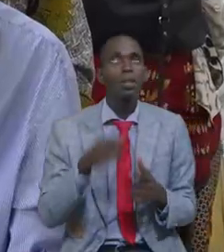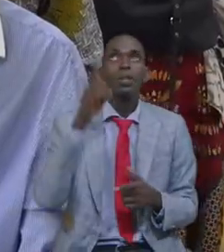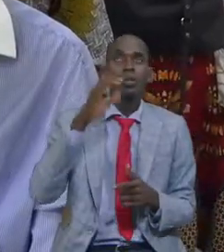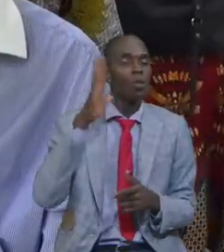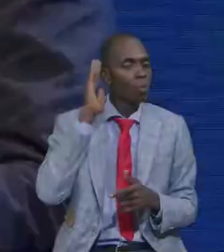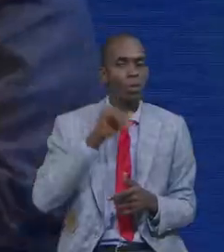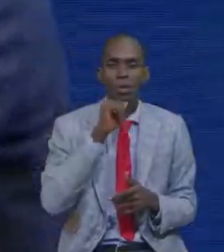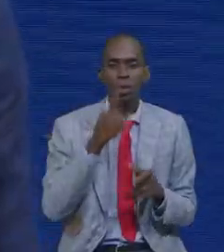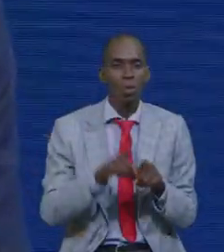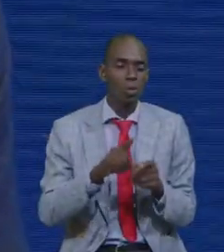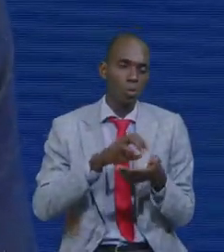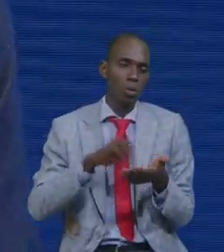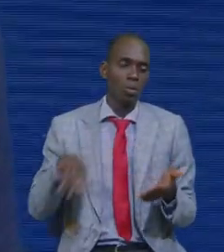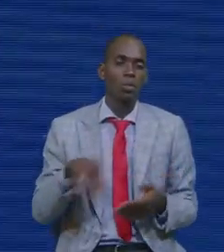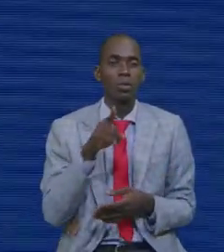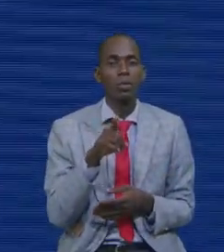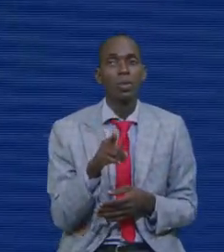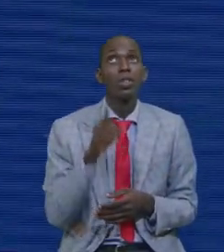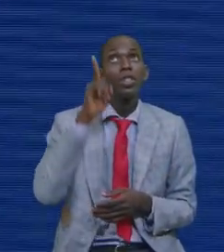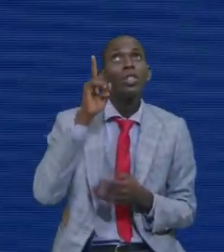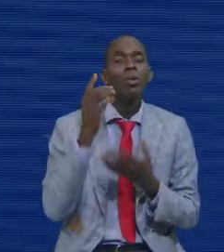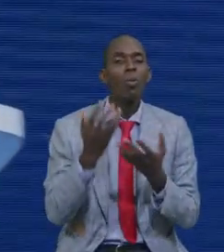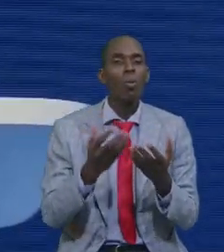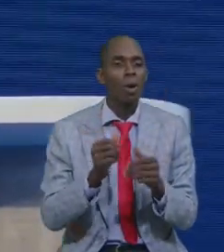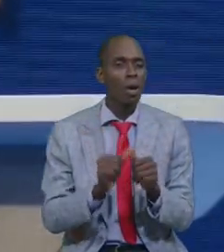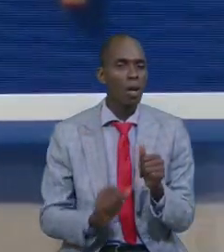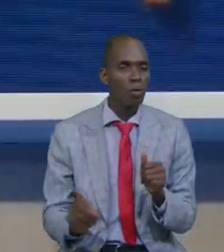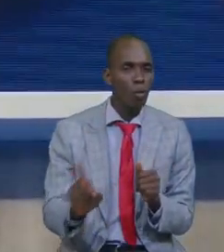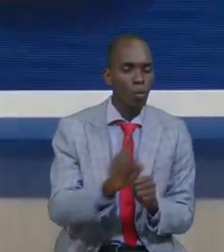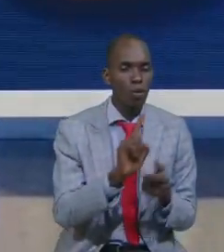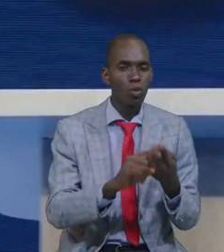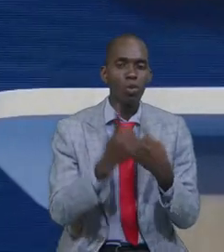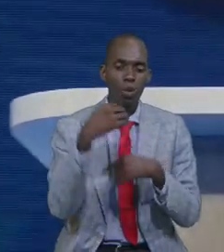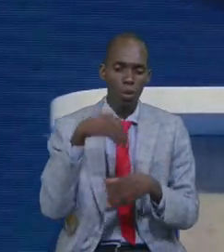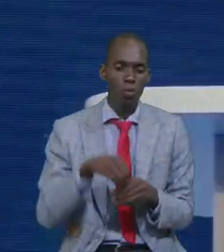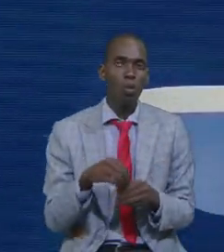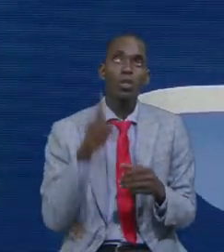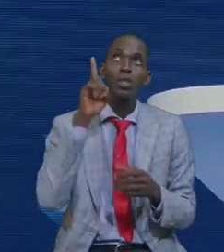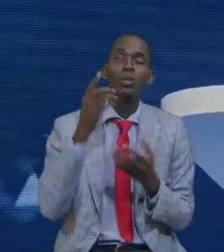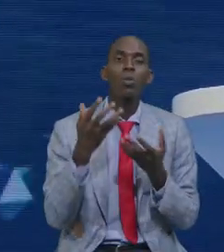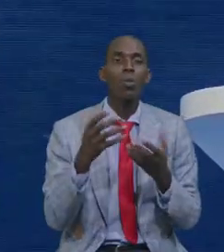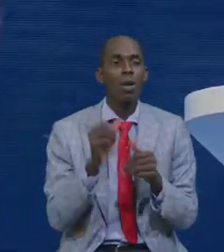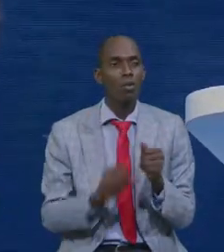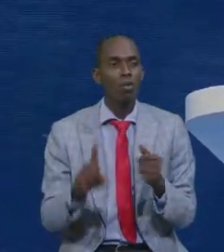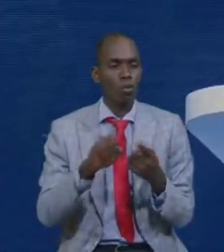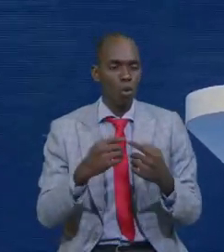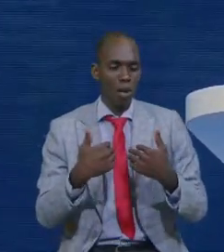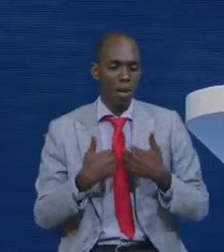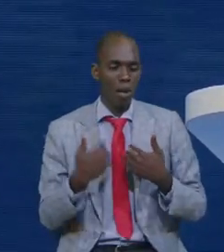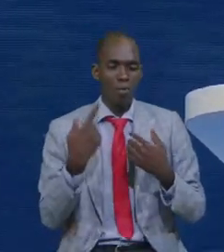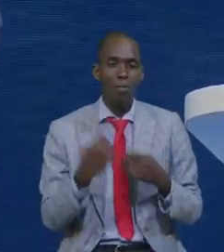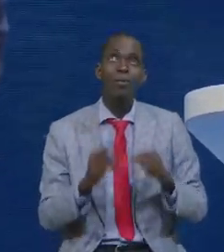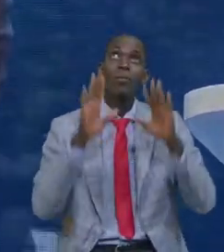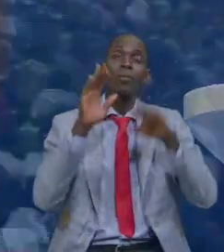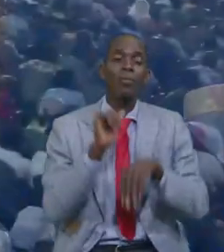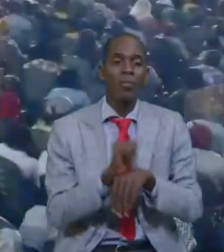you. He wants everyone to come in. He wants everyone to have the miracle that